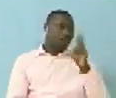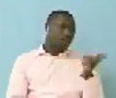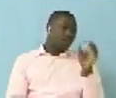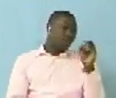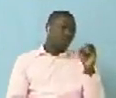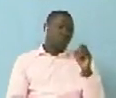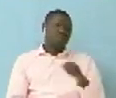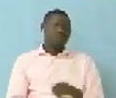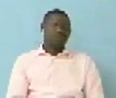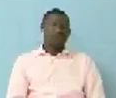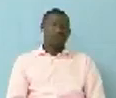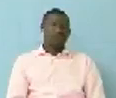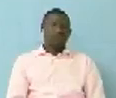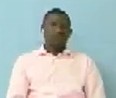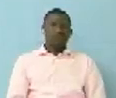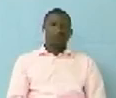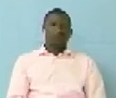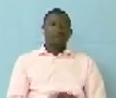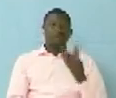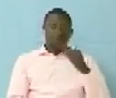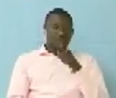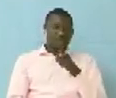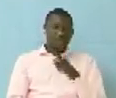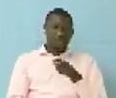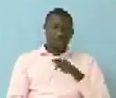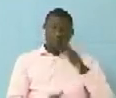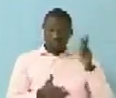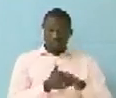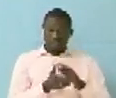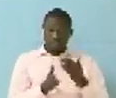That evidence is before you, take it. But